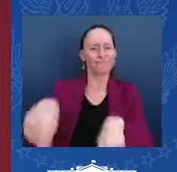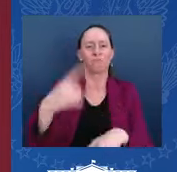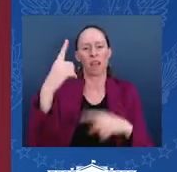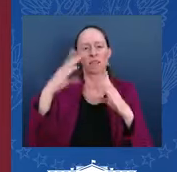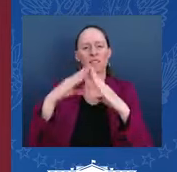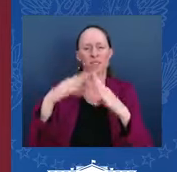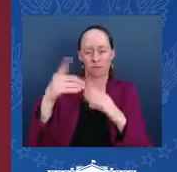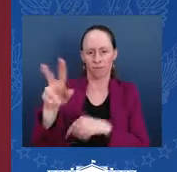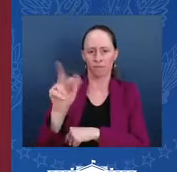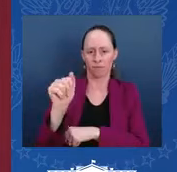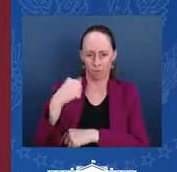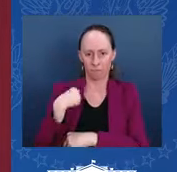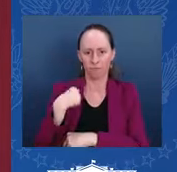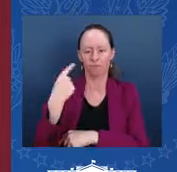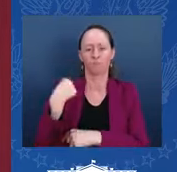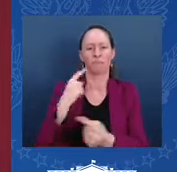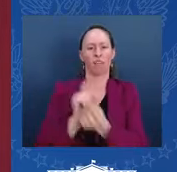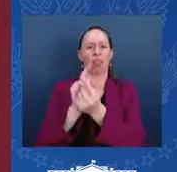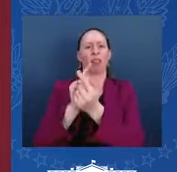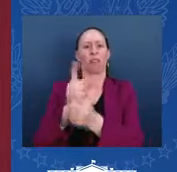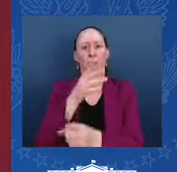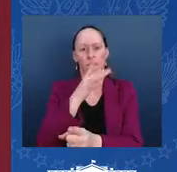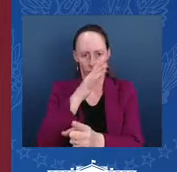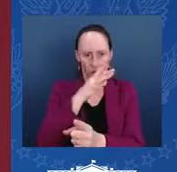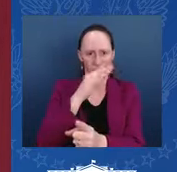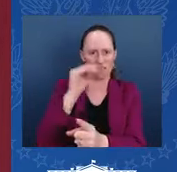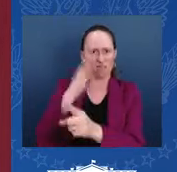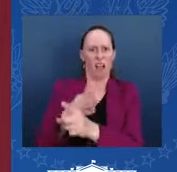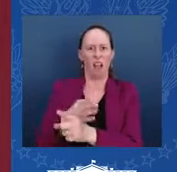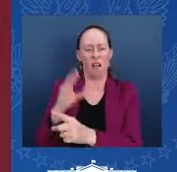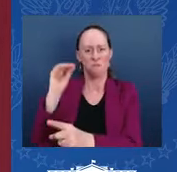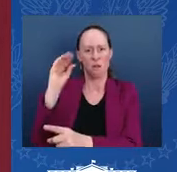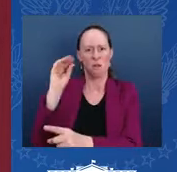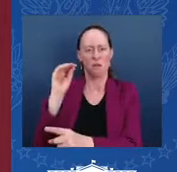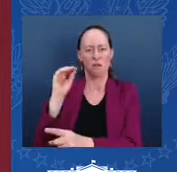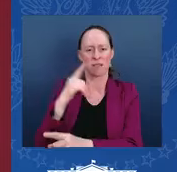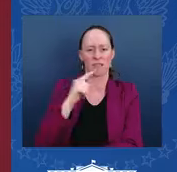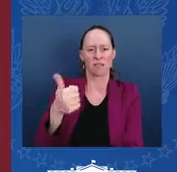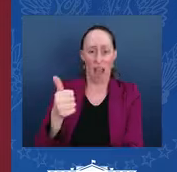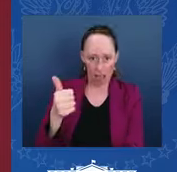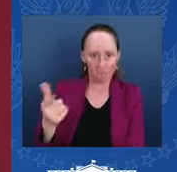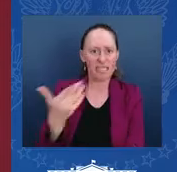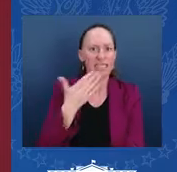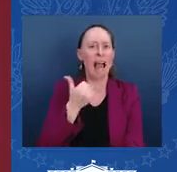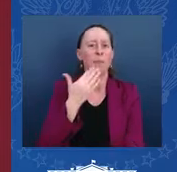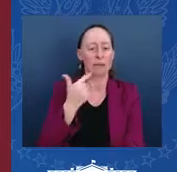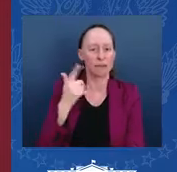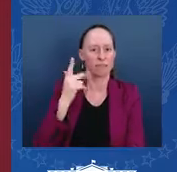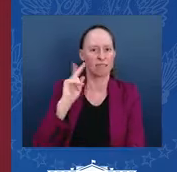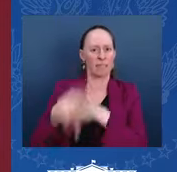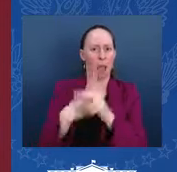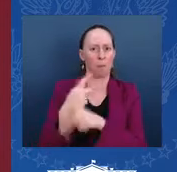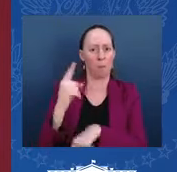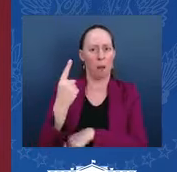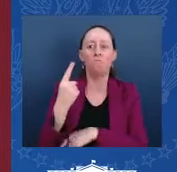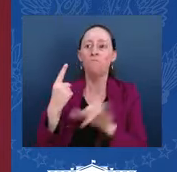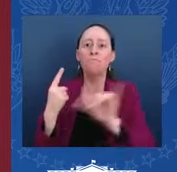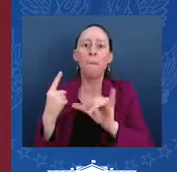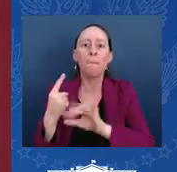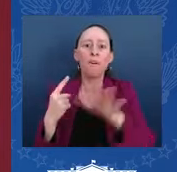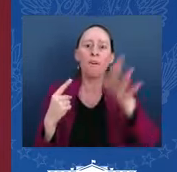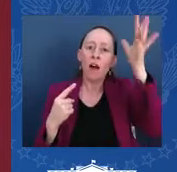dad both have type 1 diabetes, which means they need insulin every day. I spoke with Joshua's mom. Imagine what it's